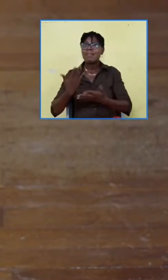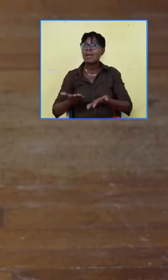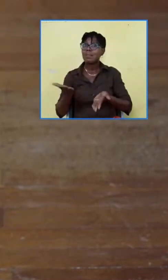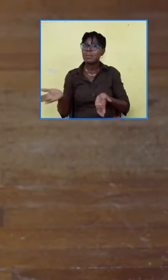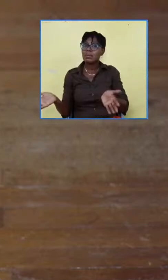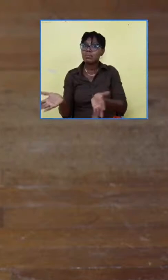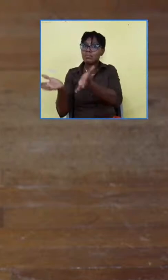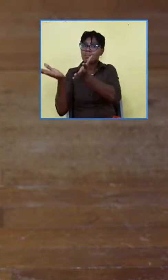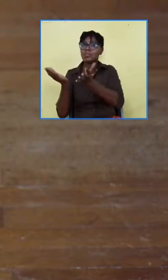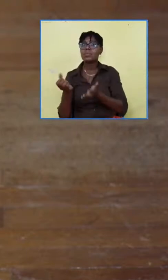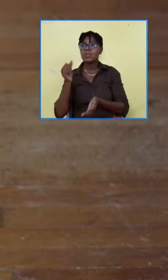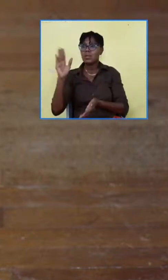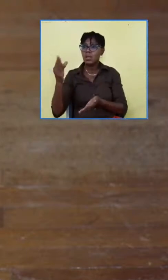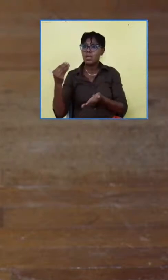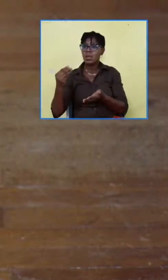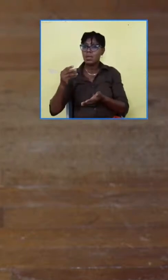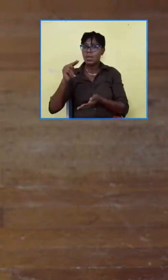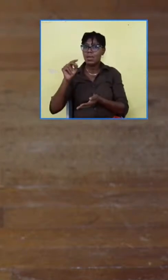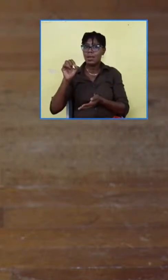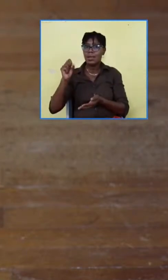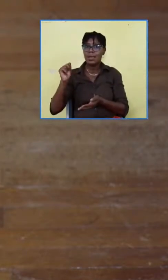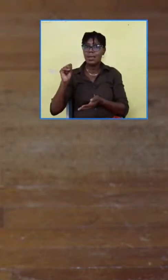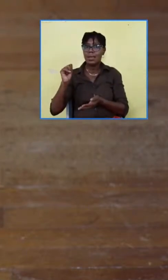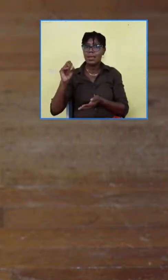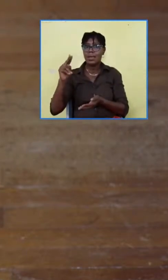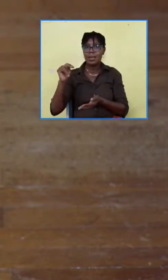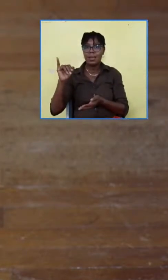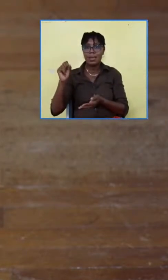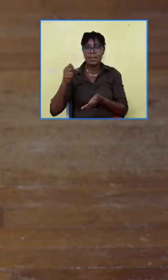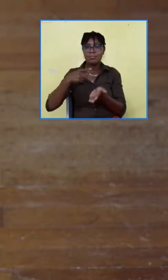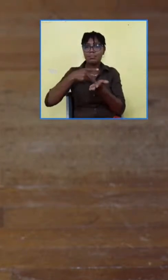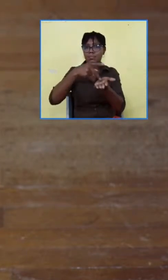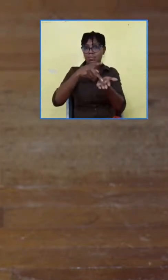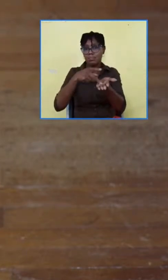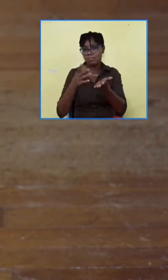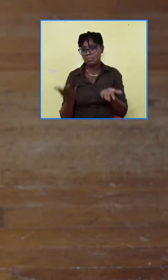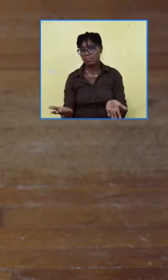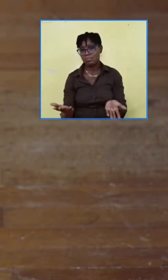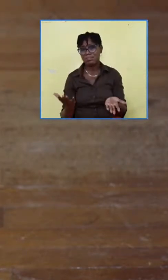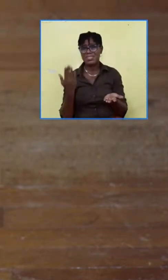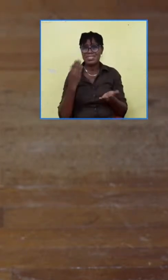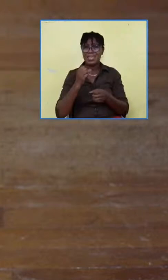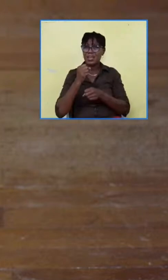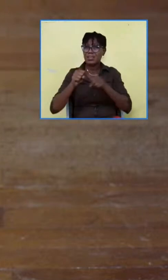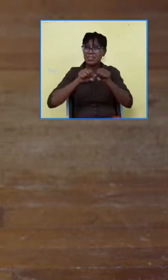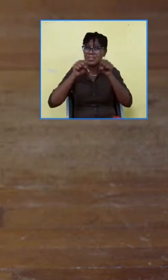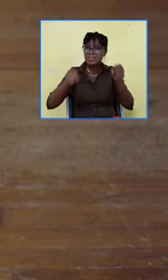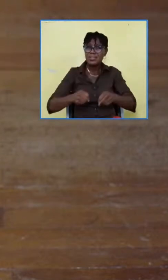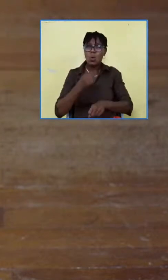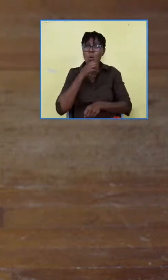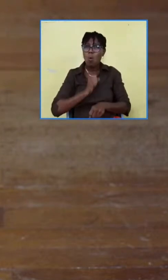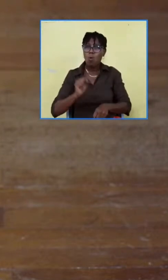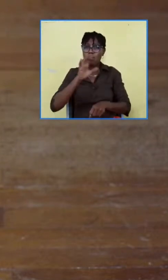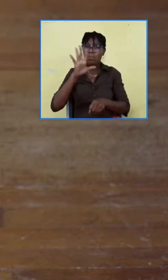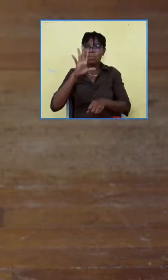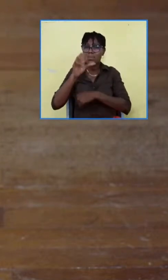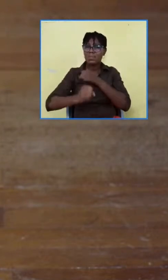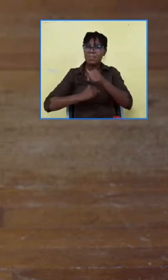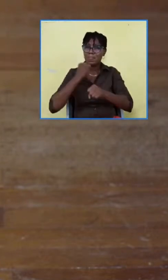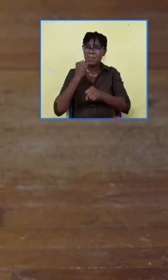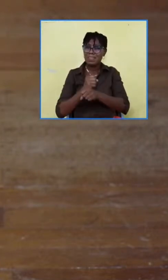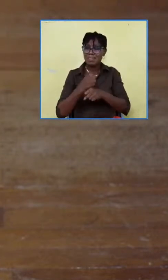is a different structure. So as we heard before, 55-year-old system, no longer totally relevant to